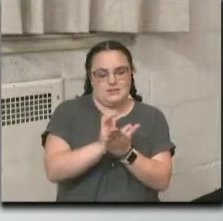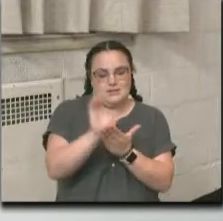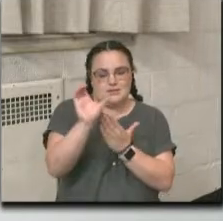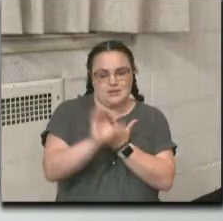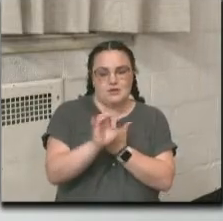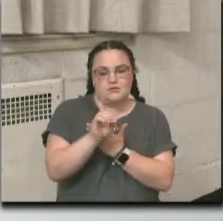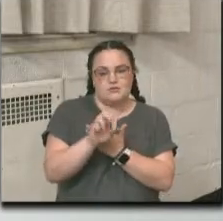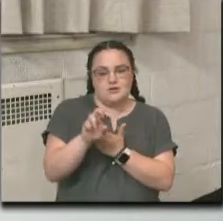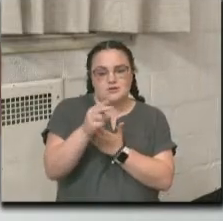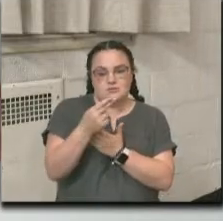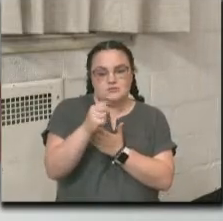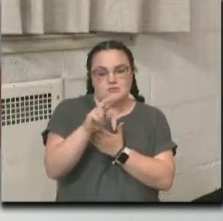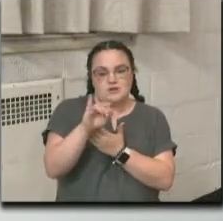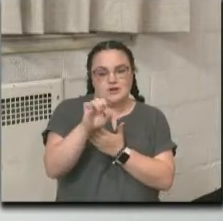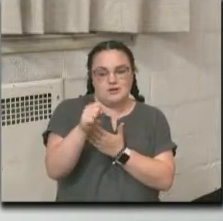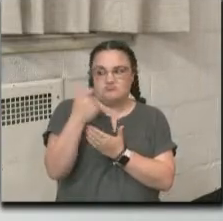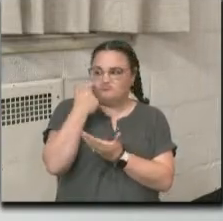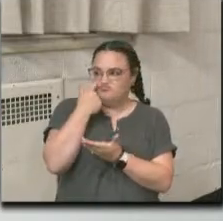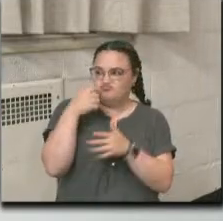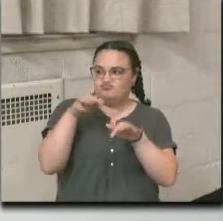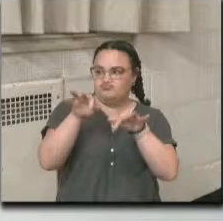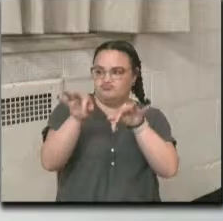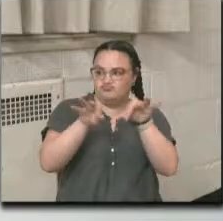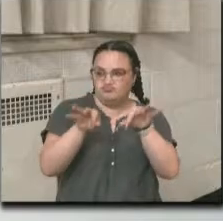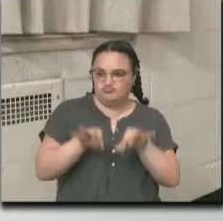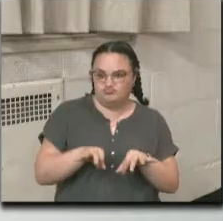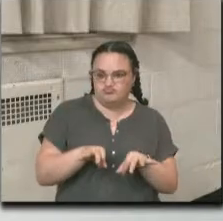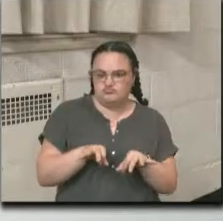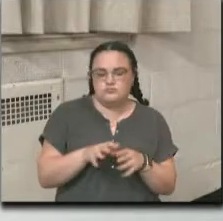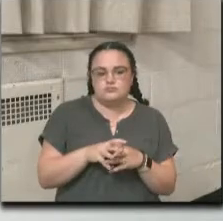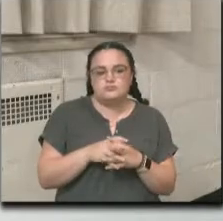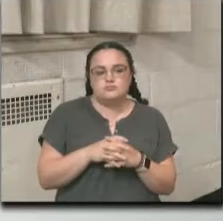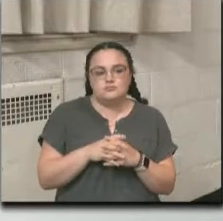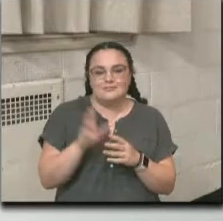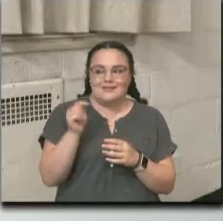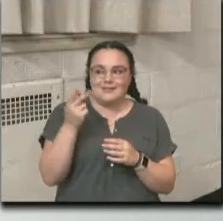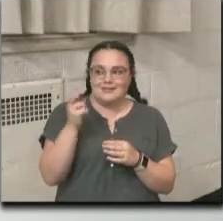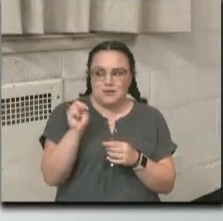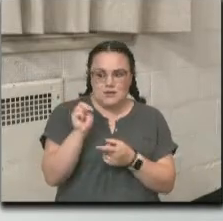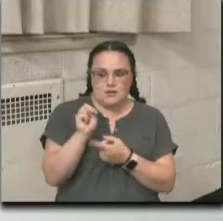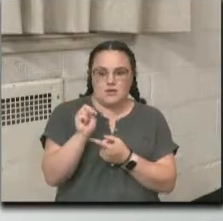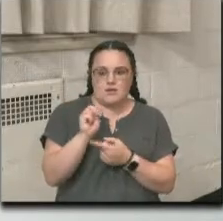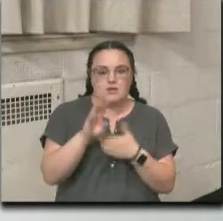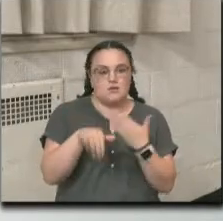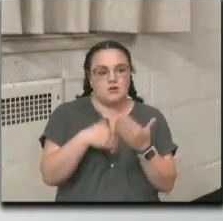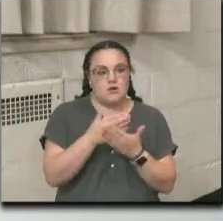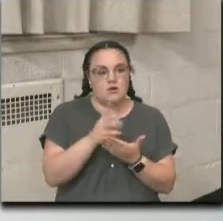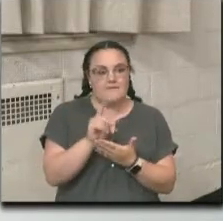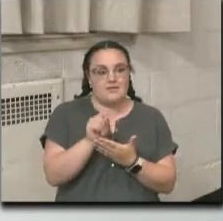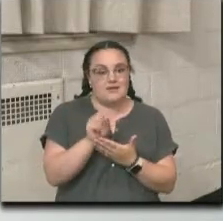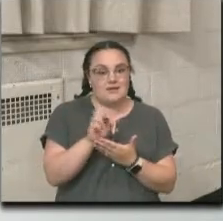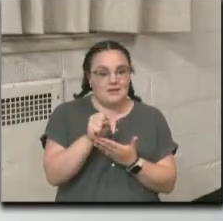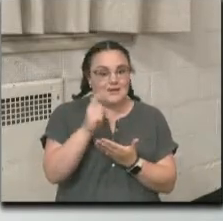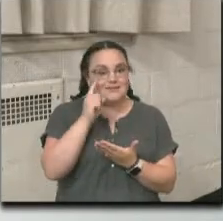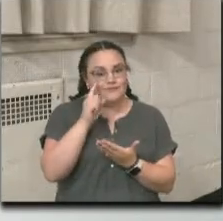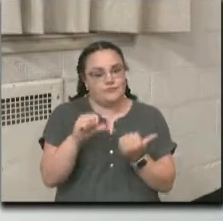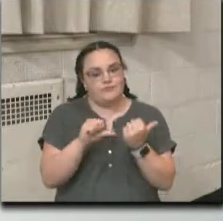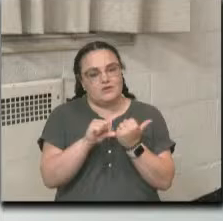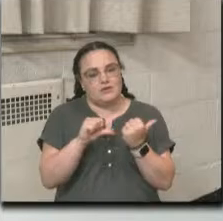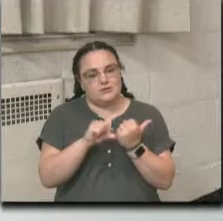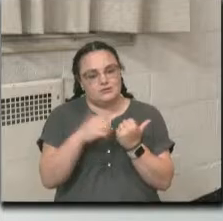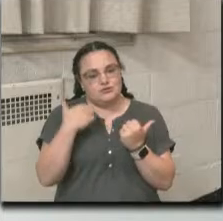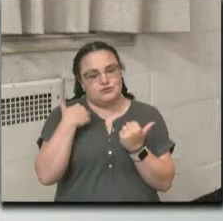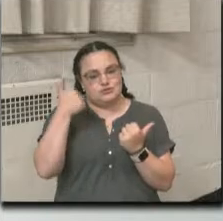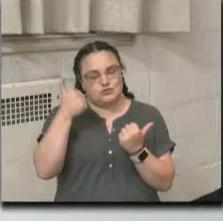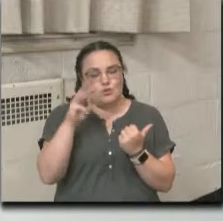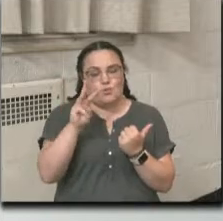Harris described, which 15th. and then the dates which Vice Chair Walker 15th. just